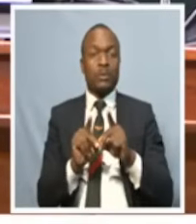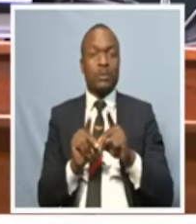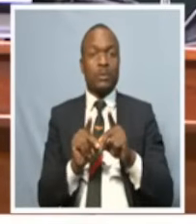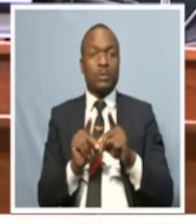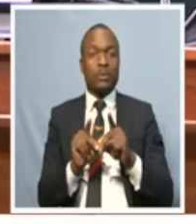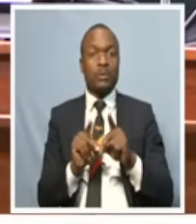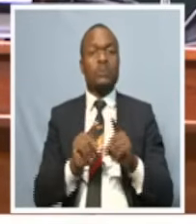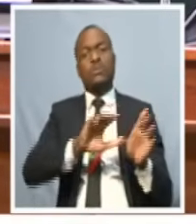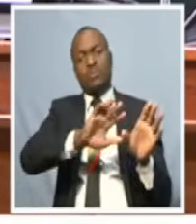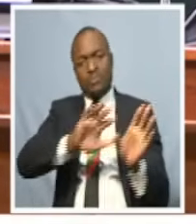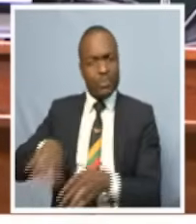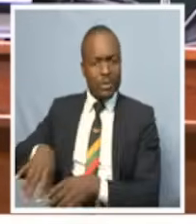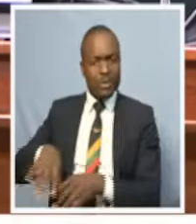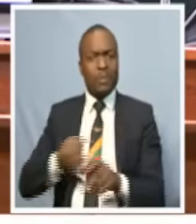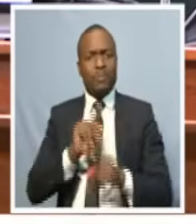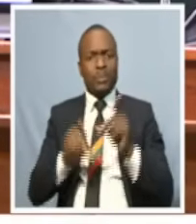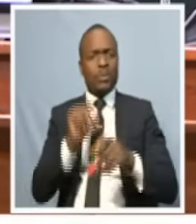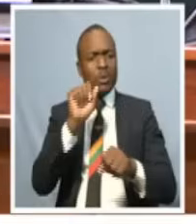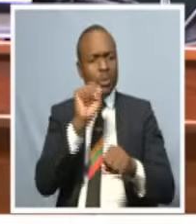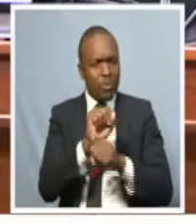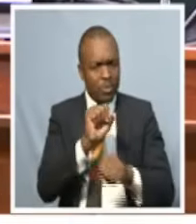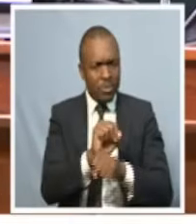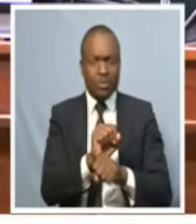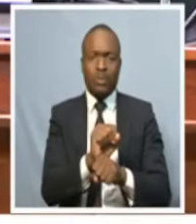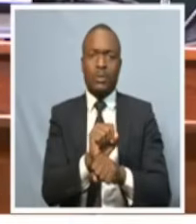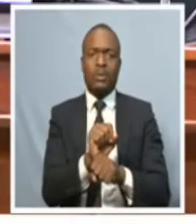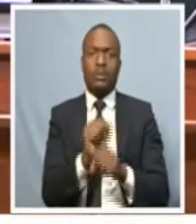serving the nation within the